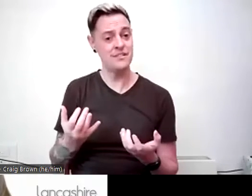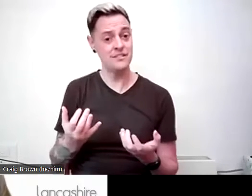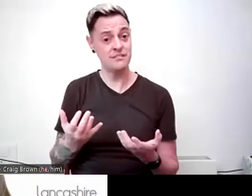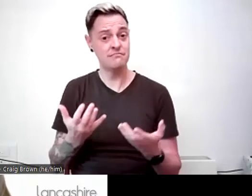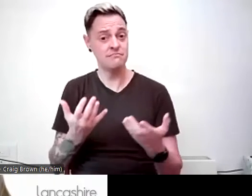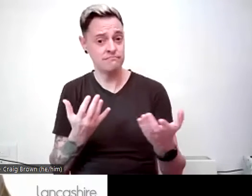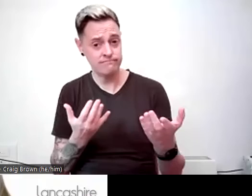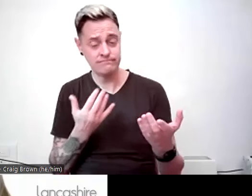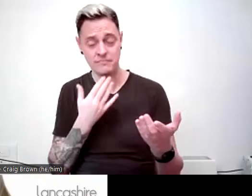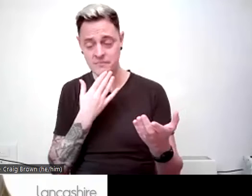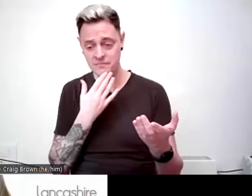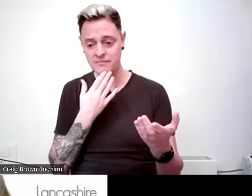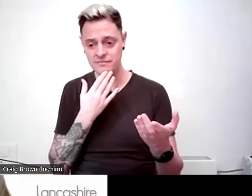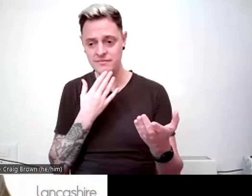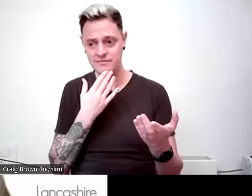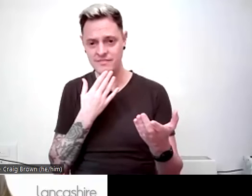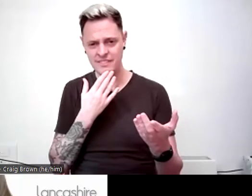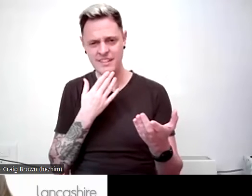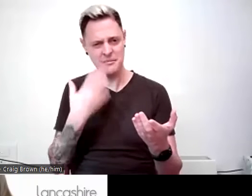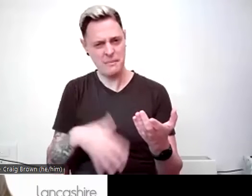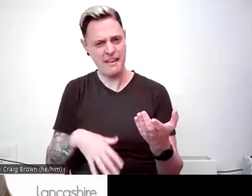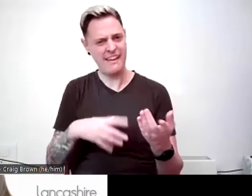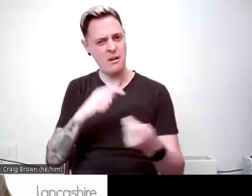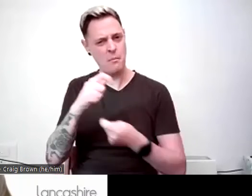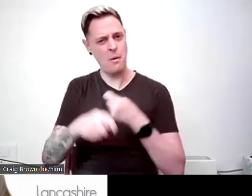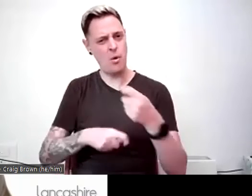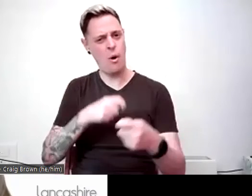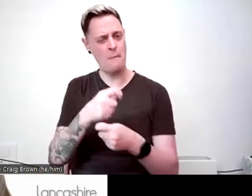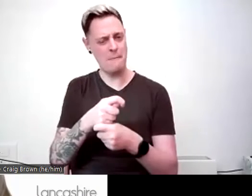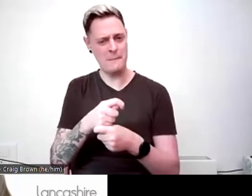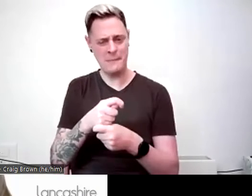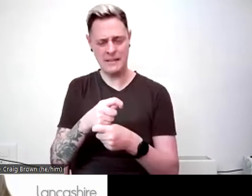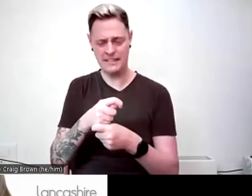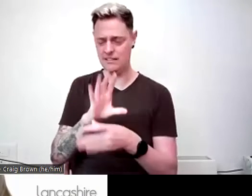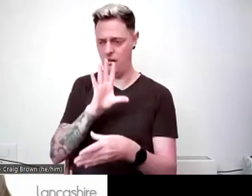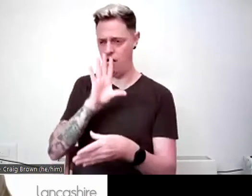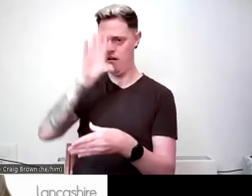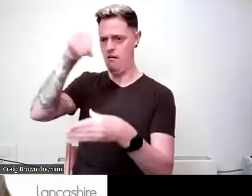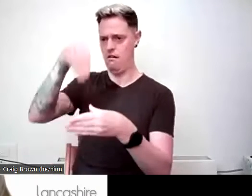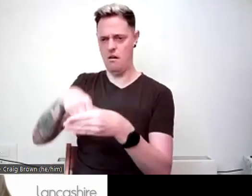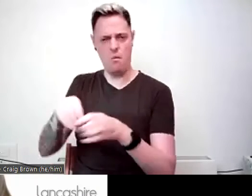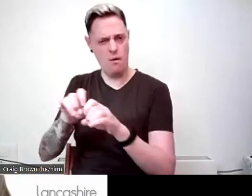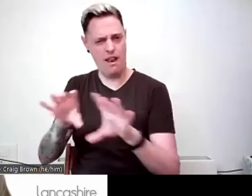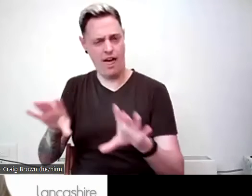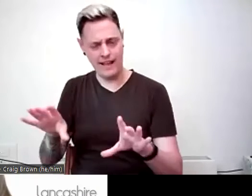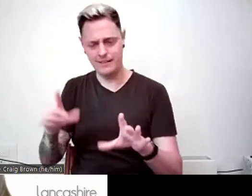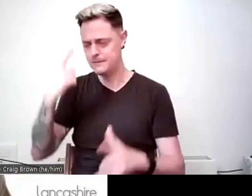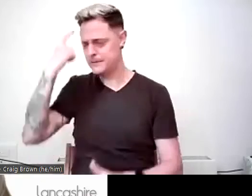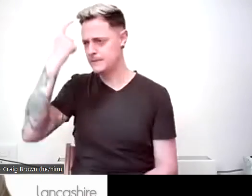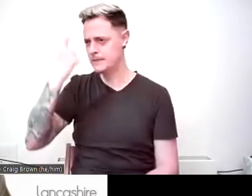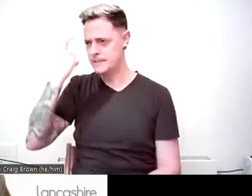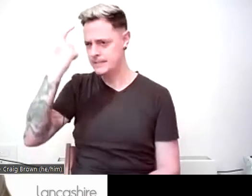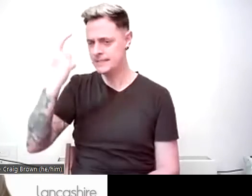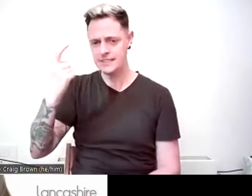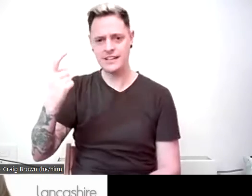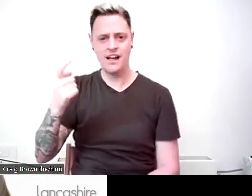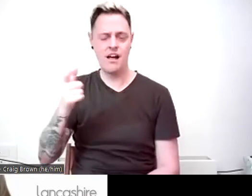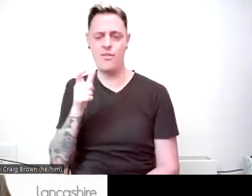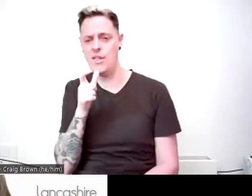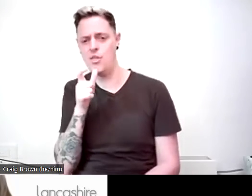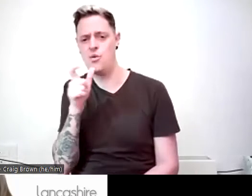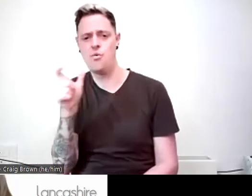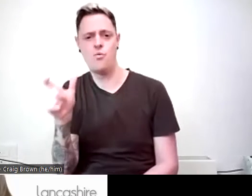kind of been rejigged to fit this narrative of when we kind of think about these words that get thrown around